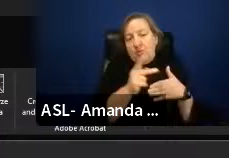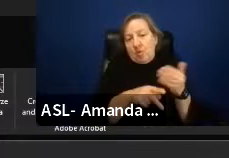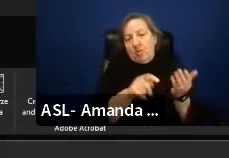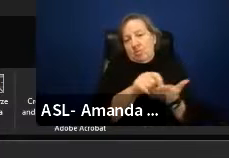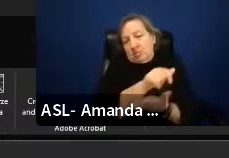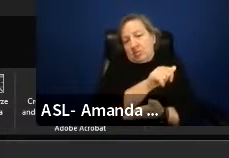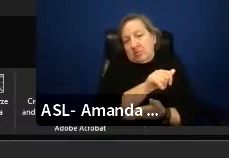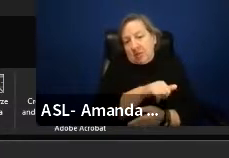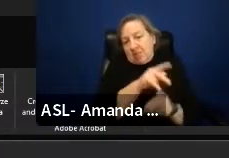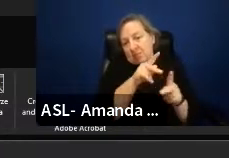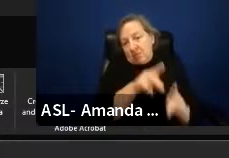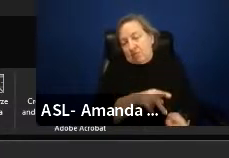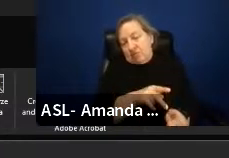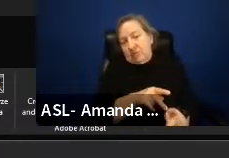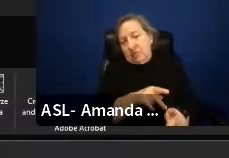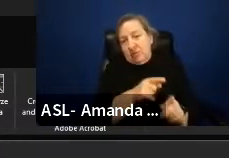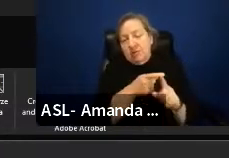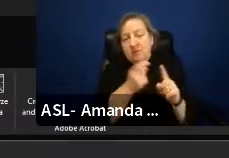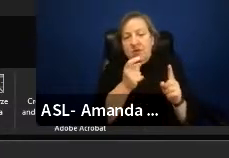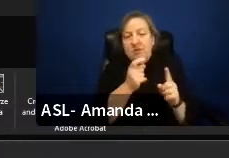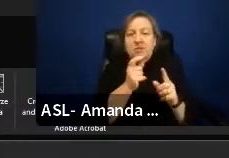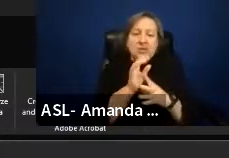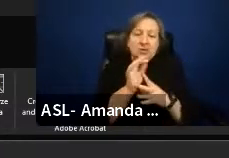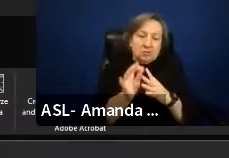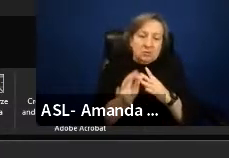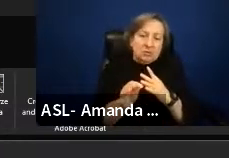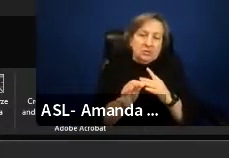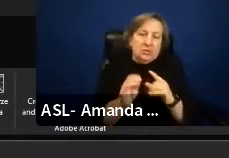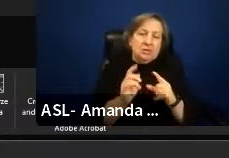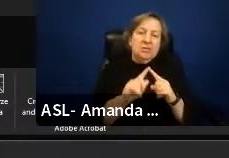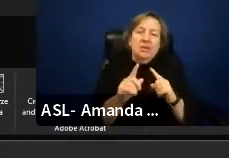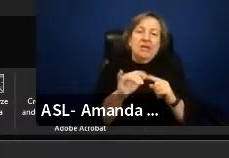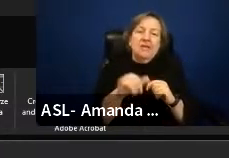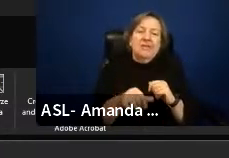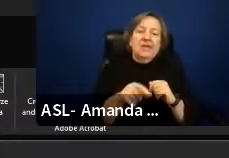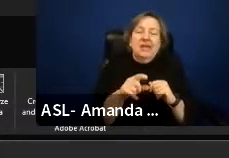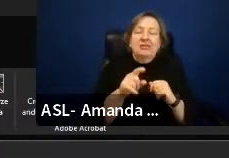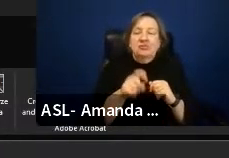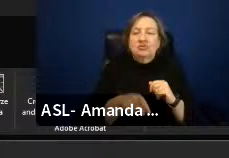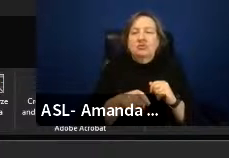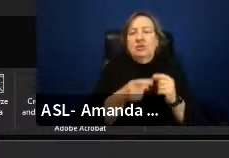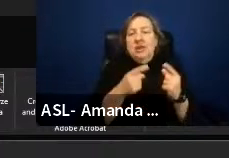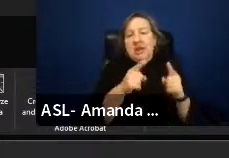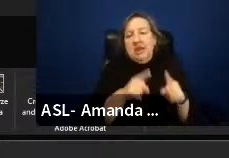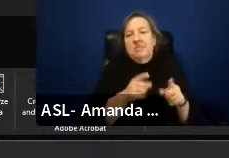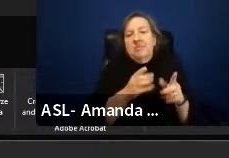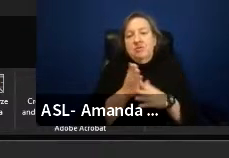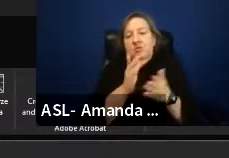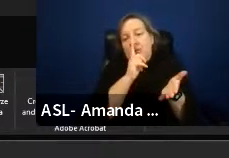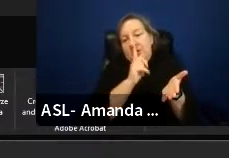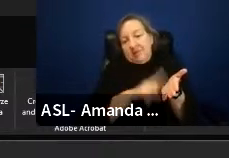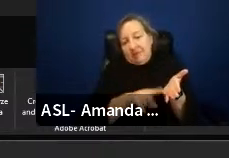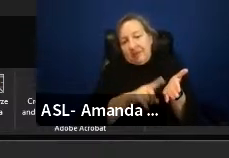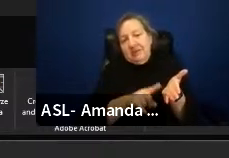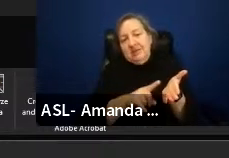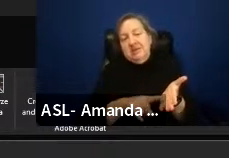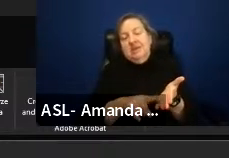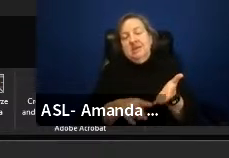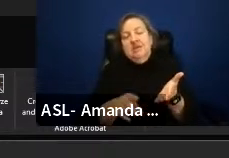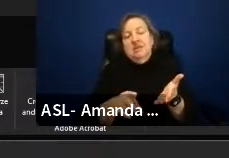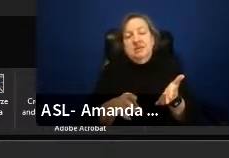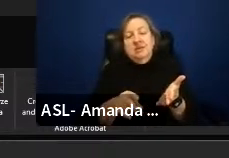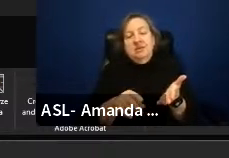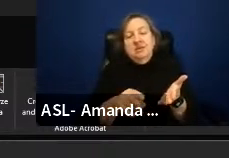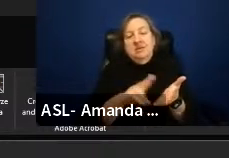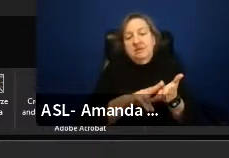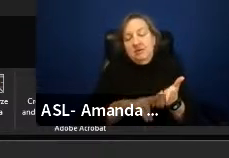them from the choice. But that should be happening through the investigation that's happening as the contract